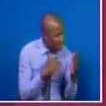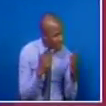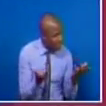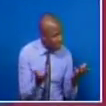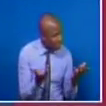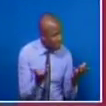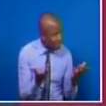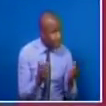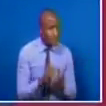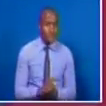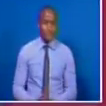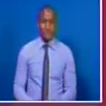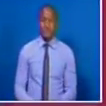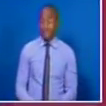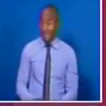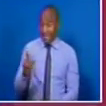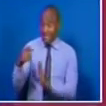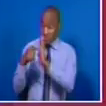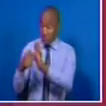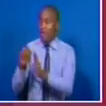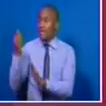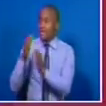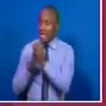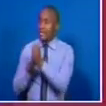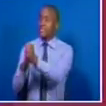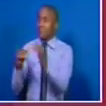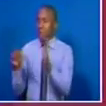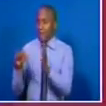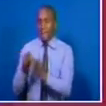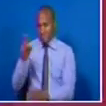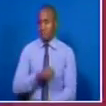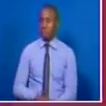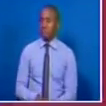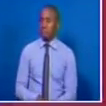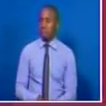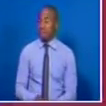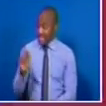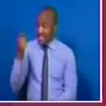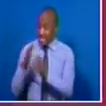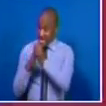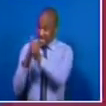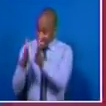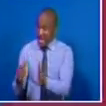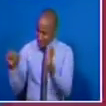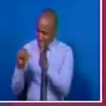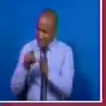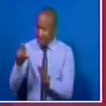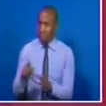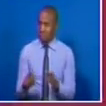It speaks volumes about the leadership of Kenya. I think it is the leadership that is asserting